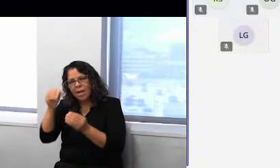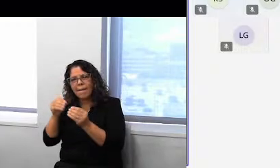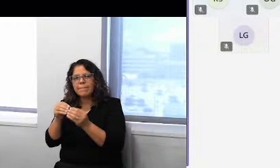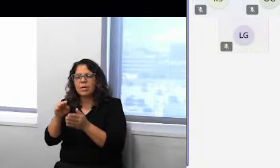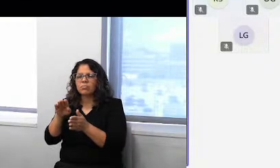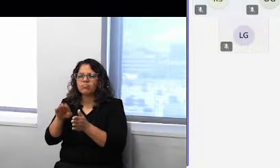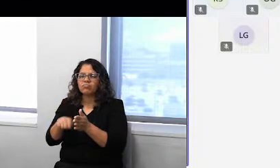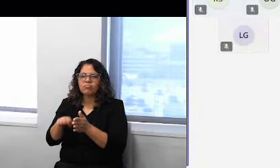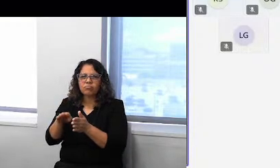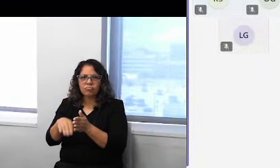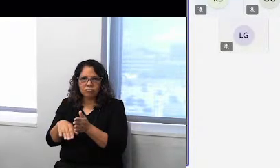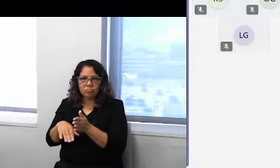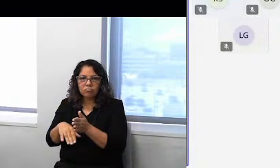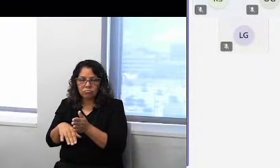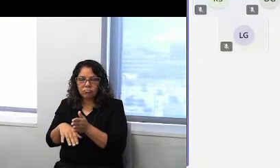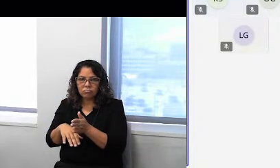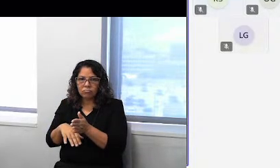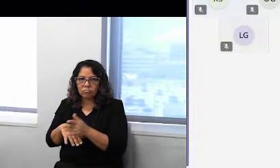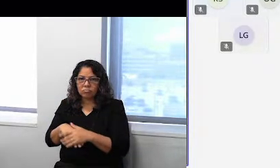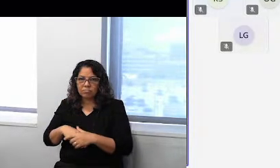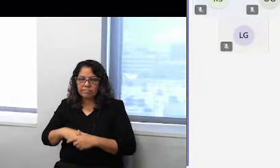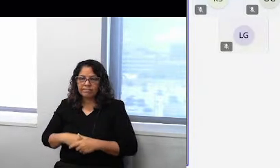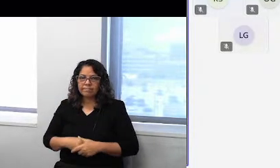of viewers to have them.